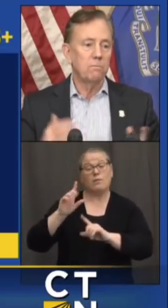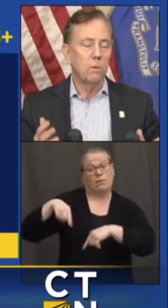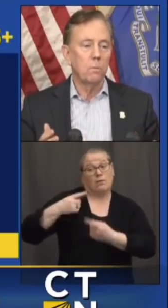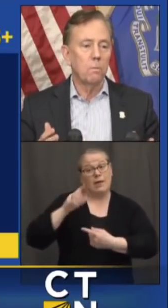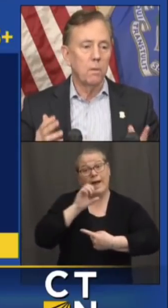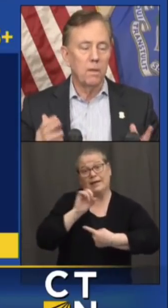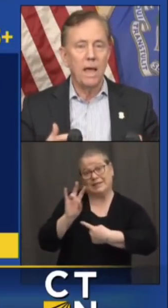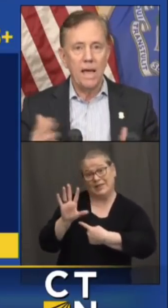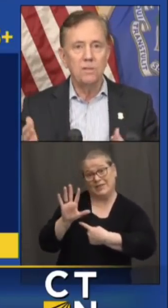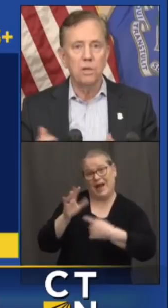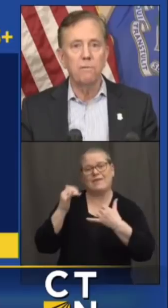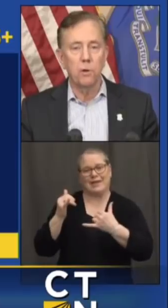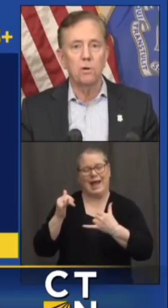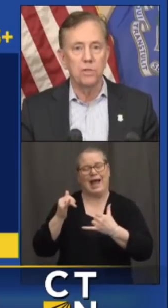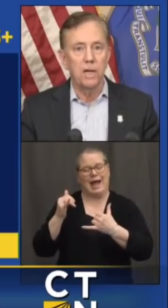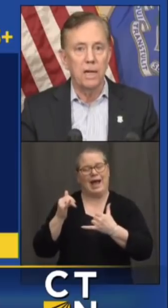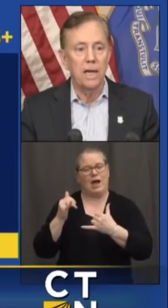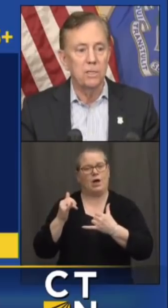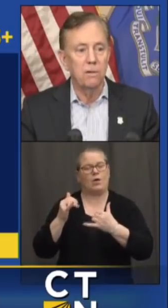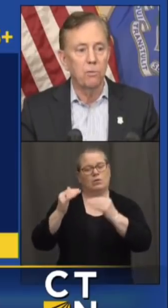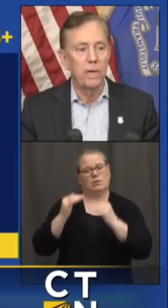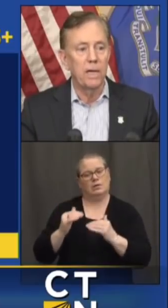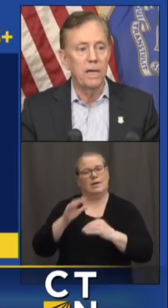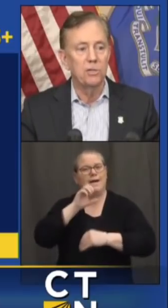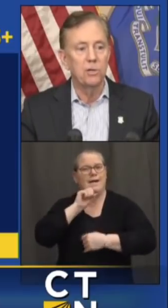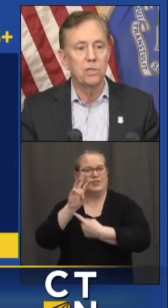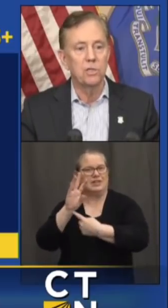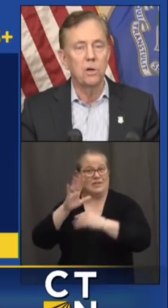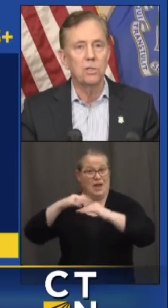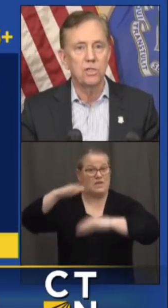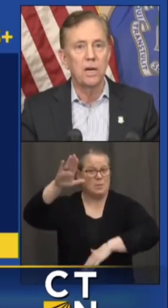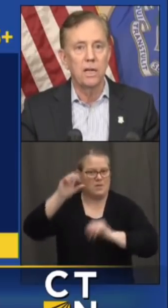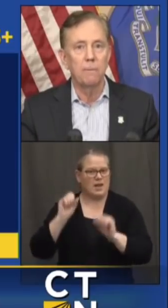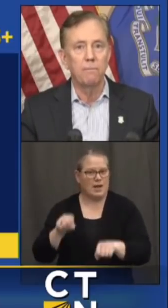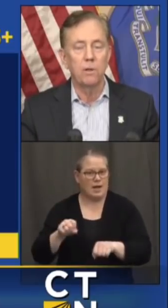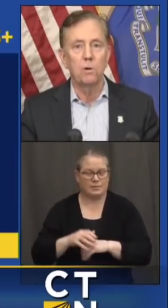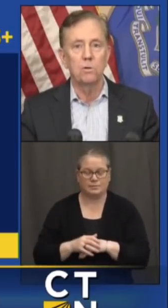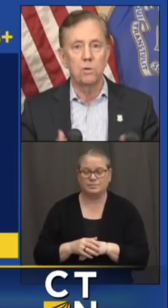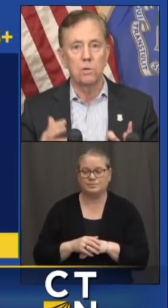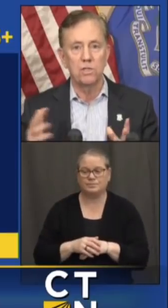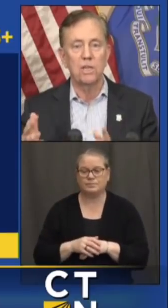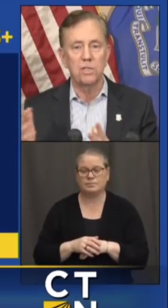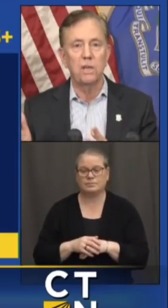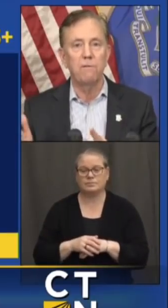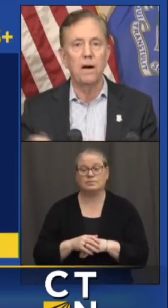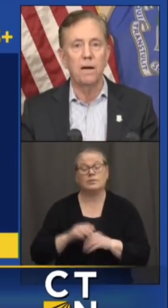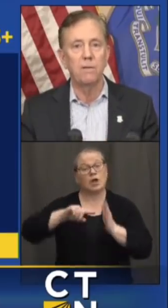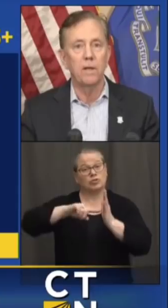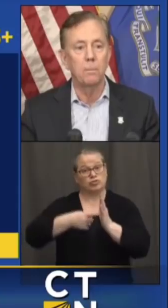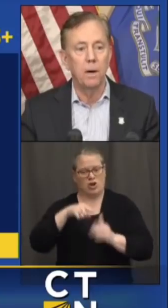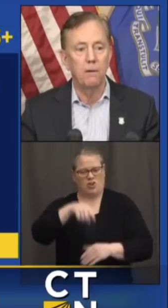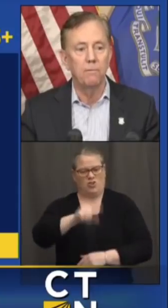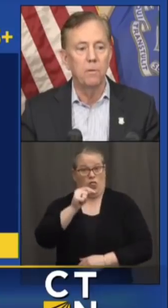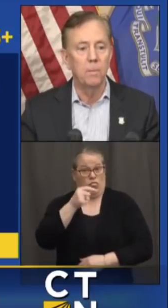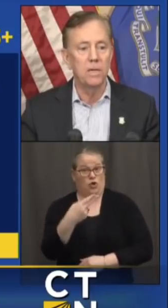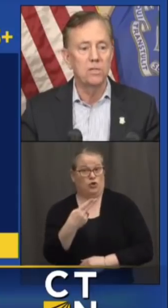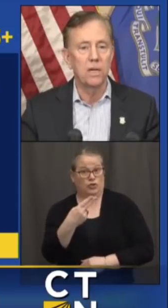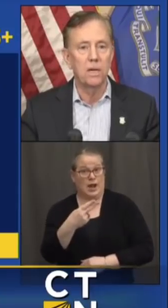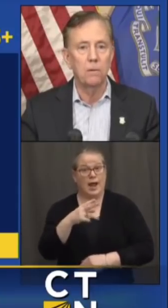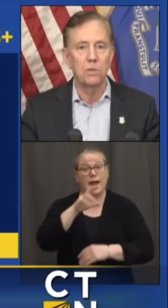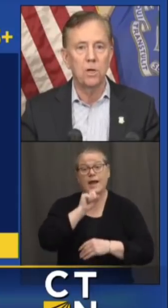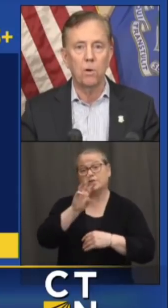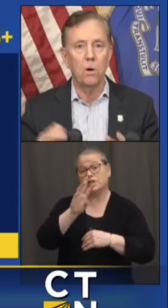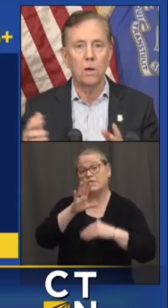So as of Thursday, as in 3 days, you can start signing up for those who are 65 and above. You